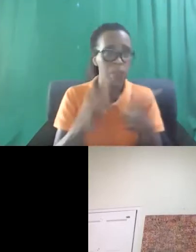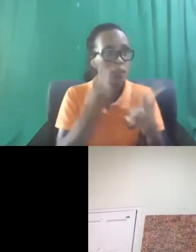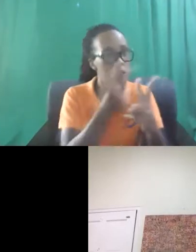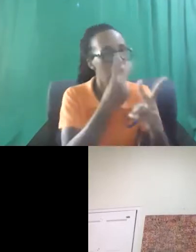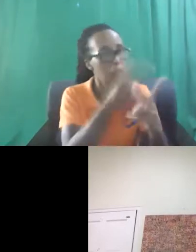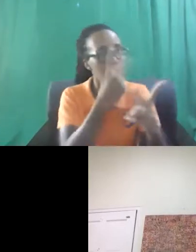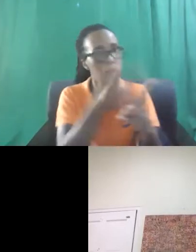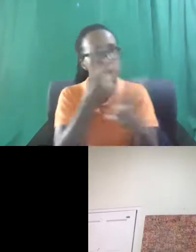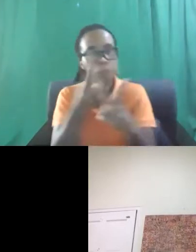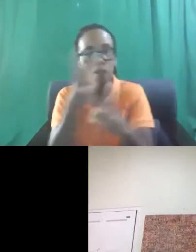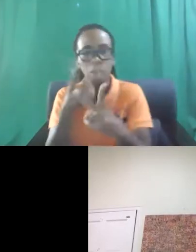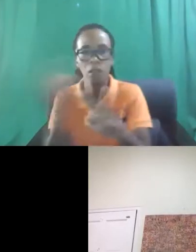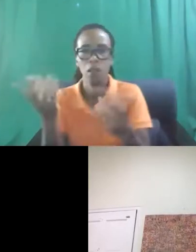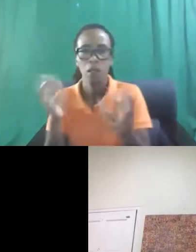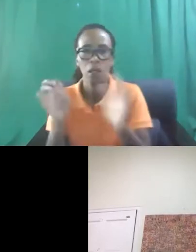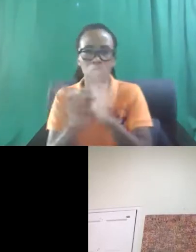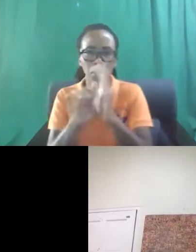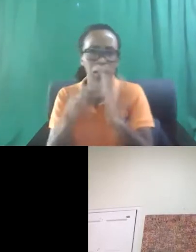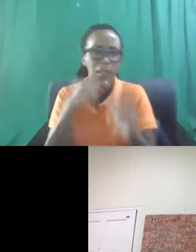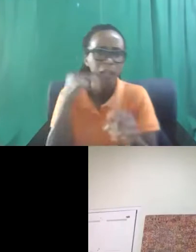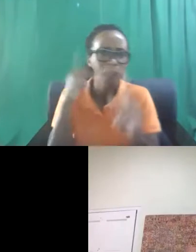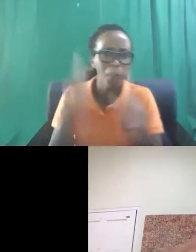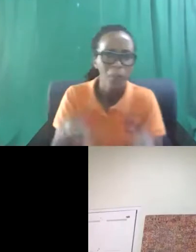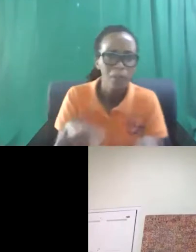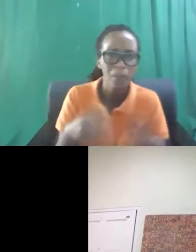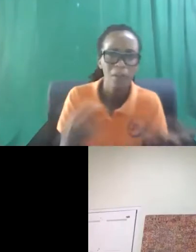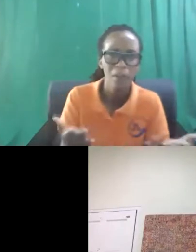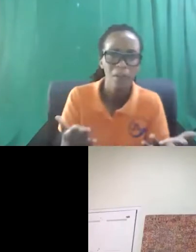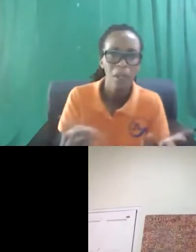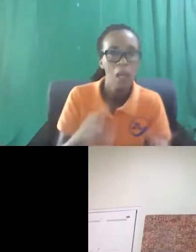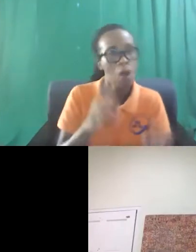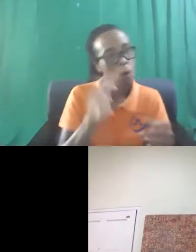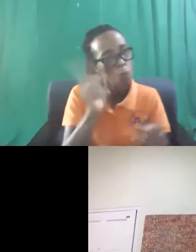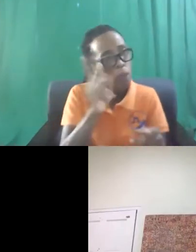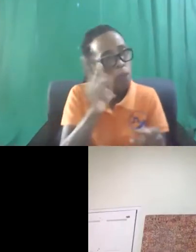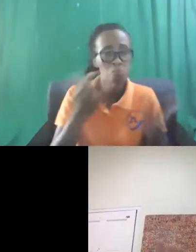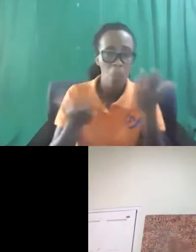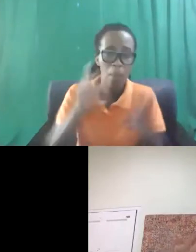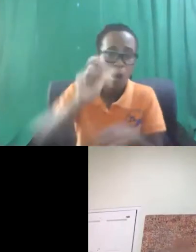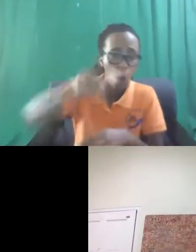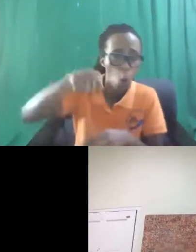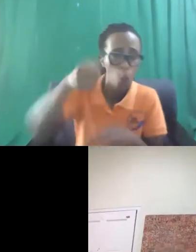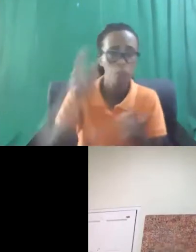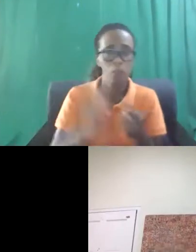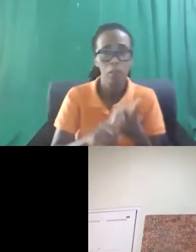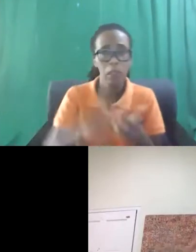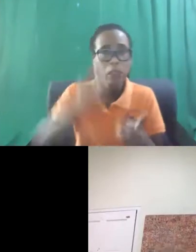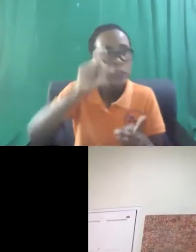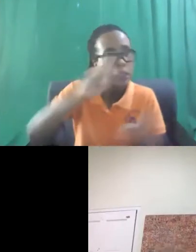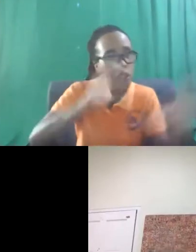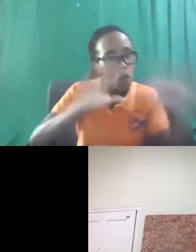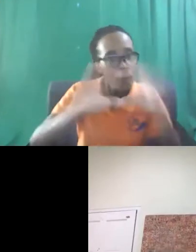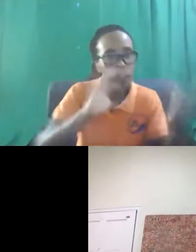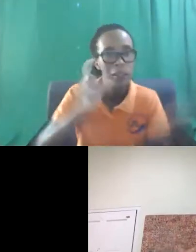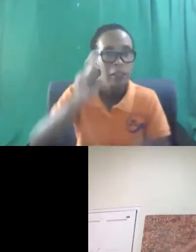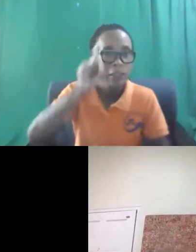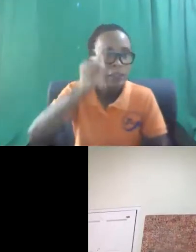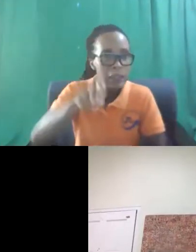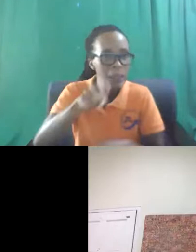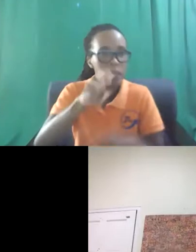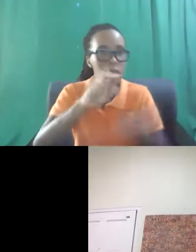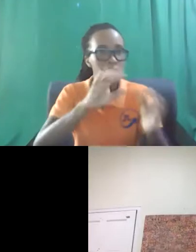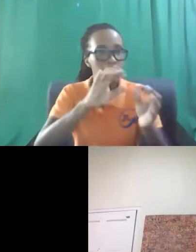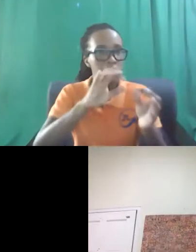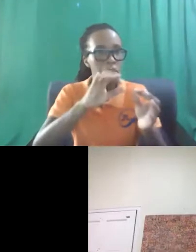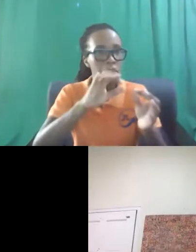see it when a deaf person is in court and they need to communicate. They need to have their, their